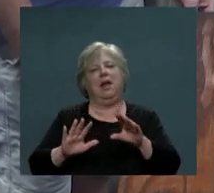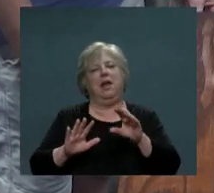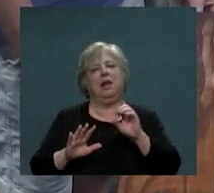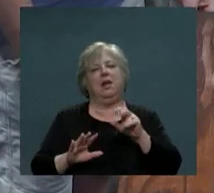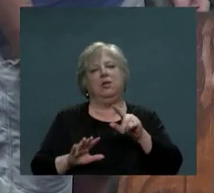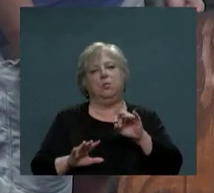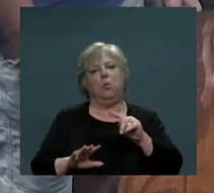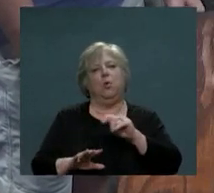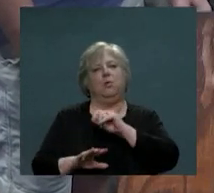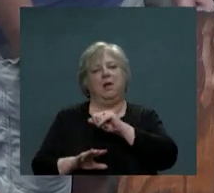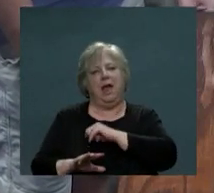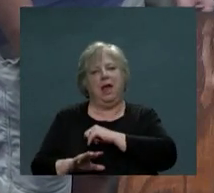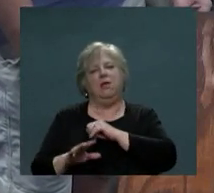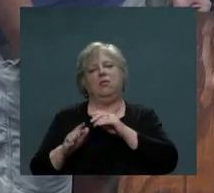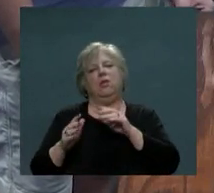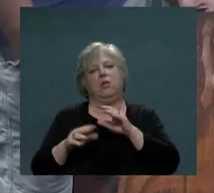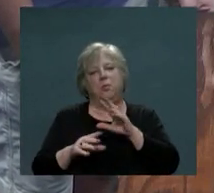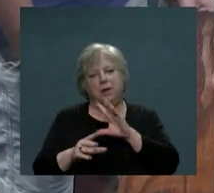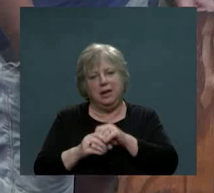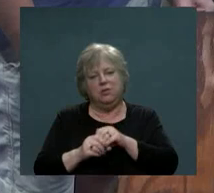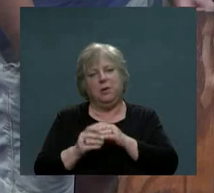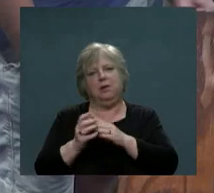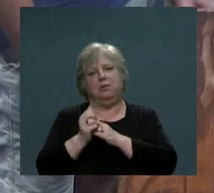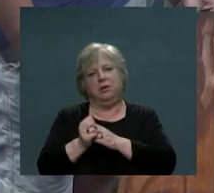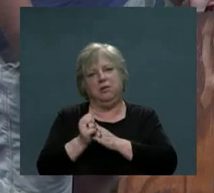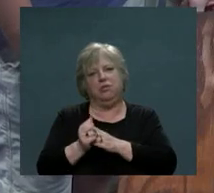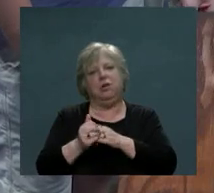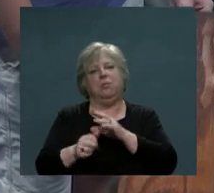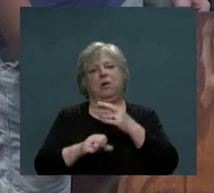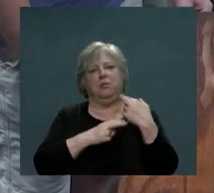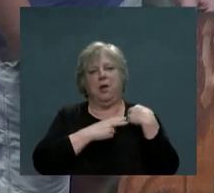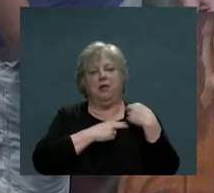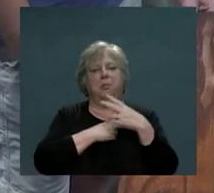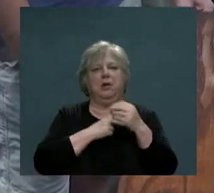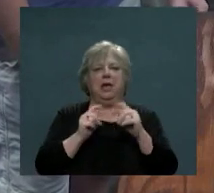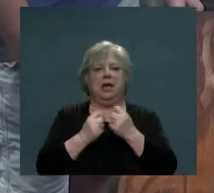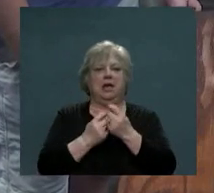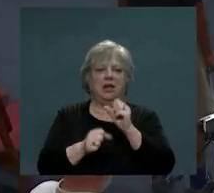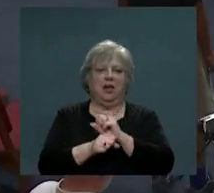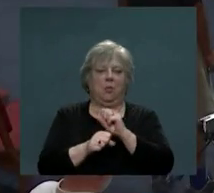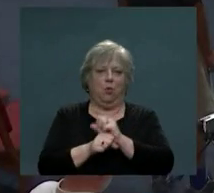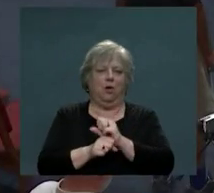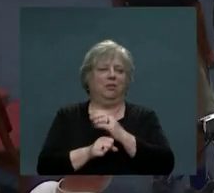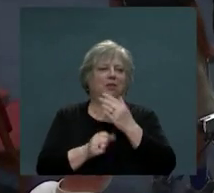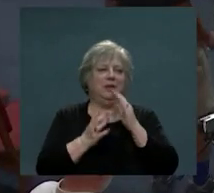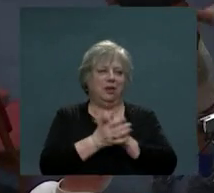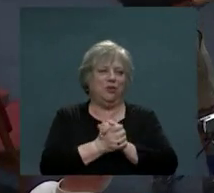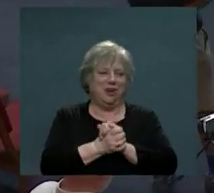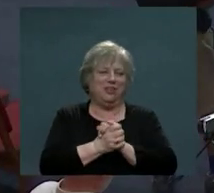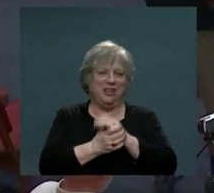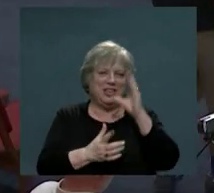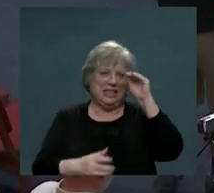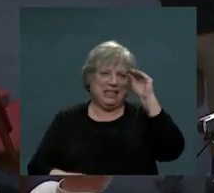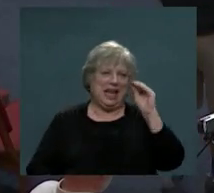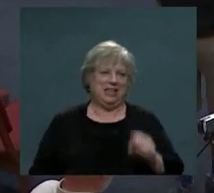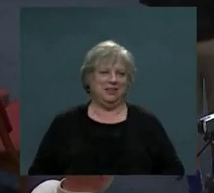sportsmanship, participation, leadership, responsibility, and teamwork. Congratulations, guys.